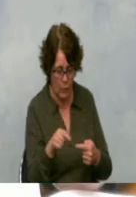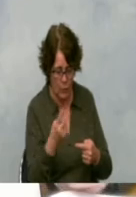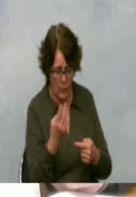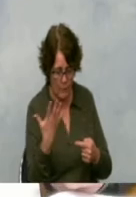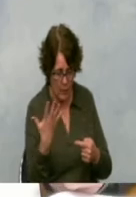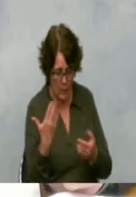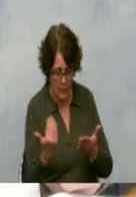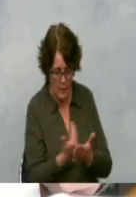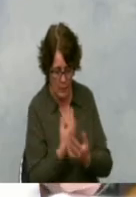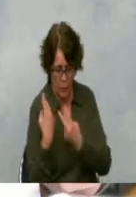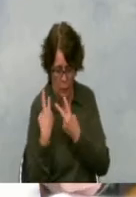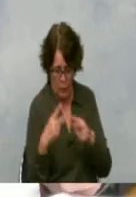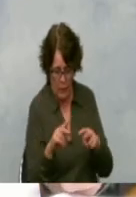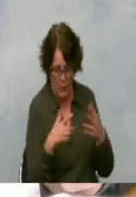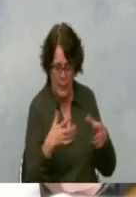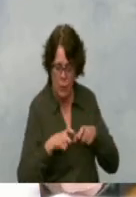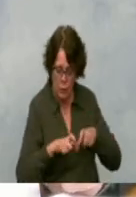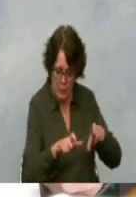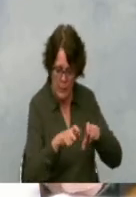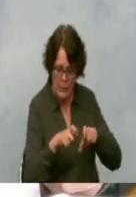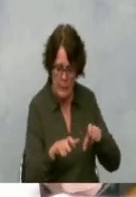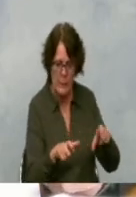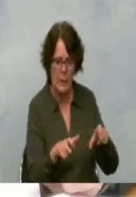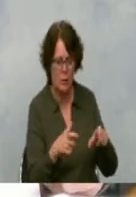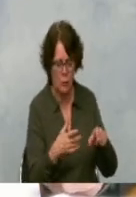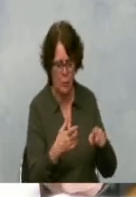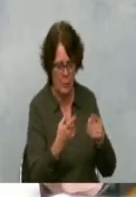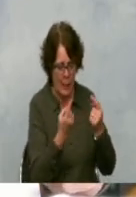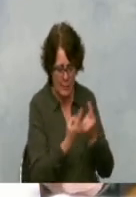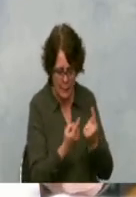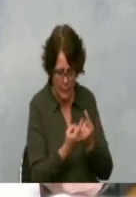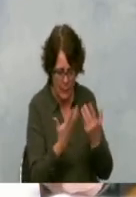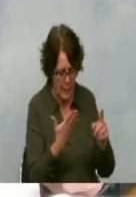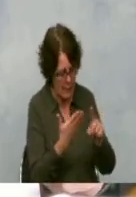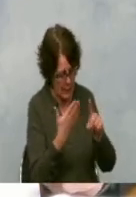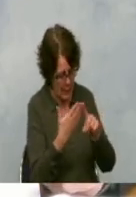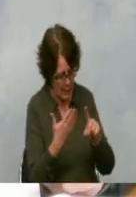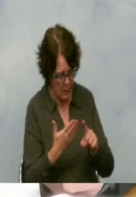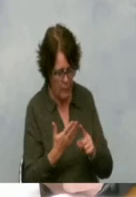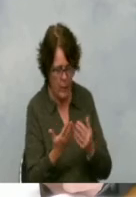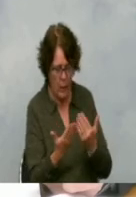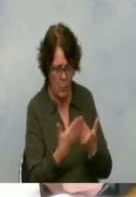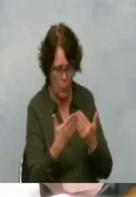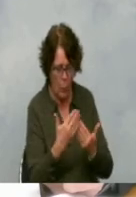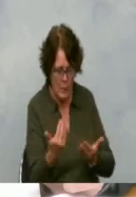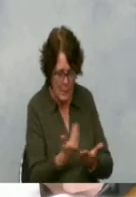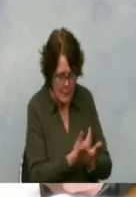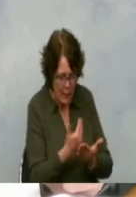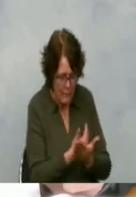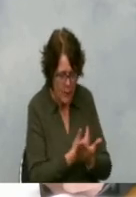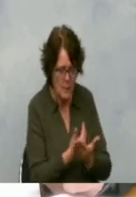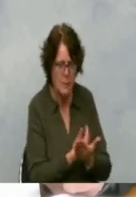reviews, there has been continued review activity. We've identified more savings,